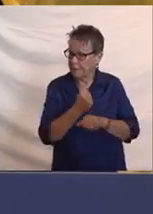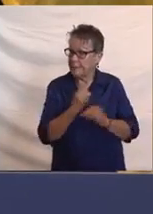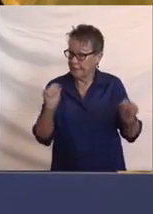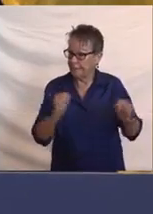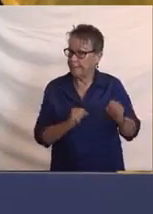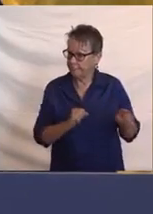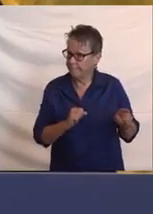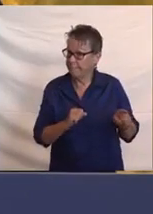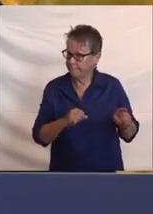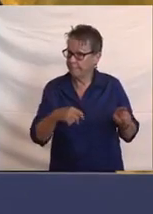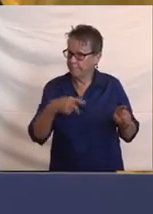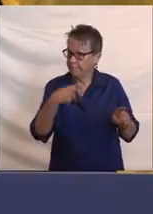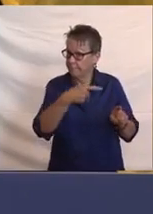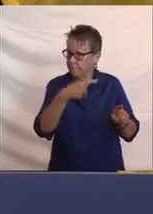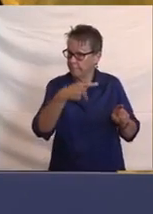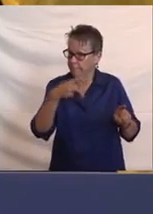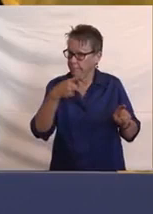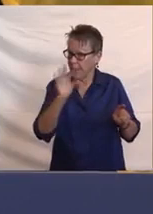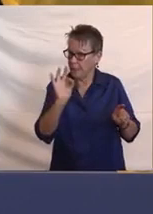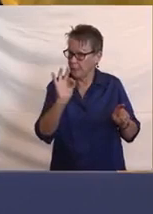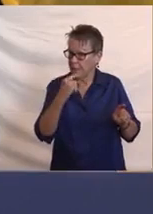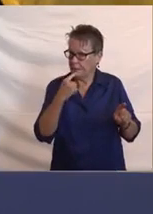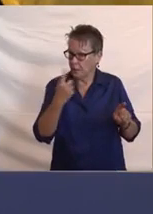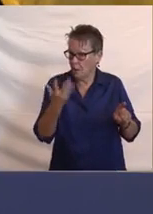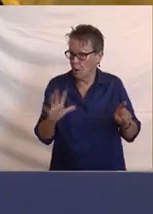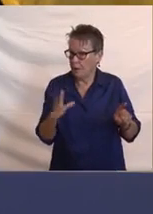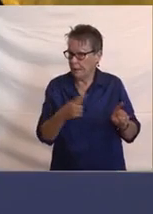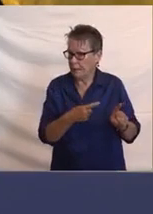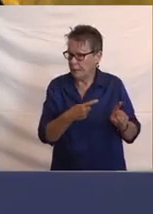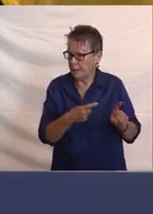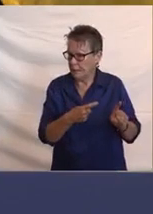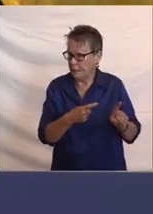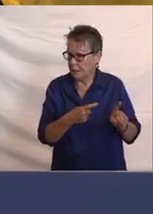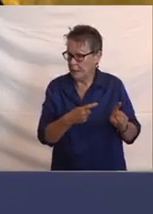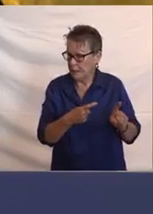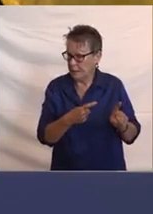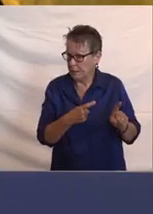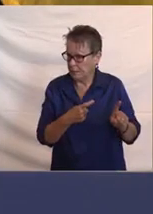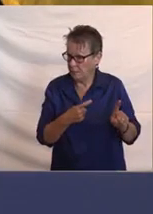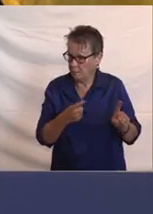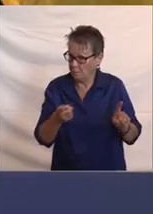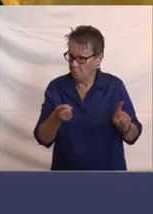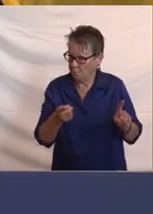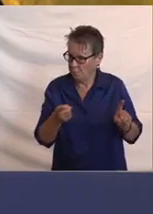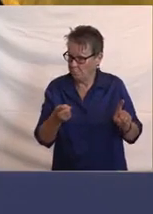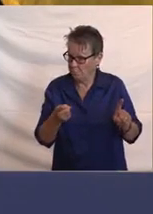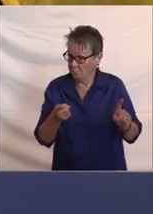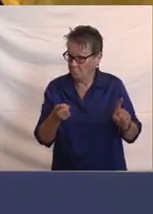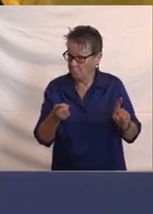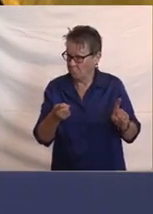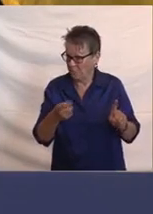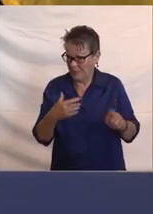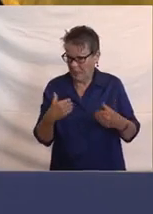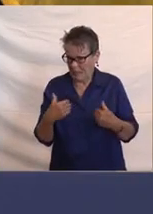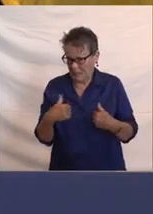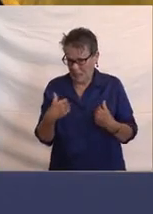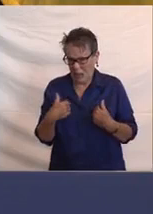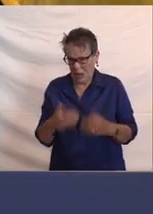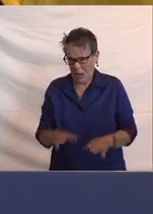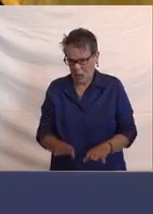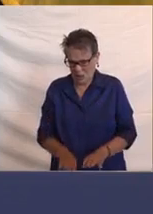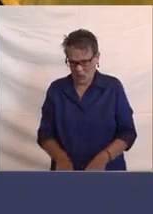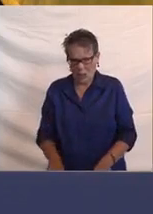difference do we think having children ages 5 to 11 getting vaccinated, how much of a difference can that